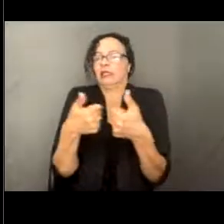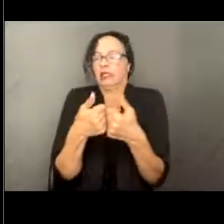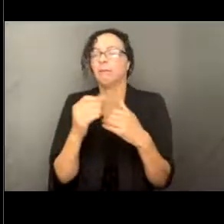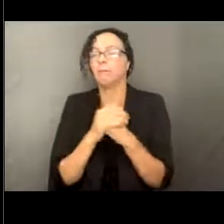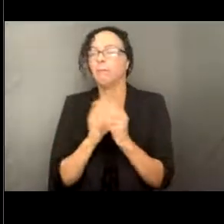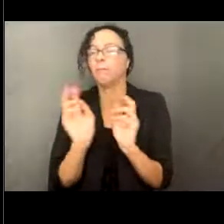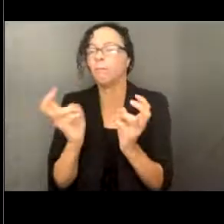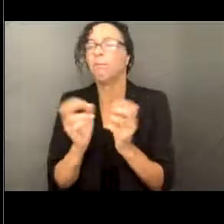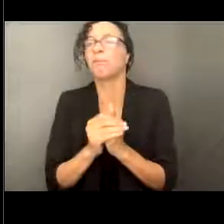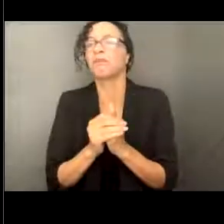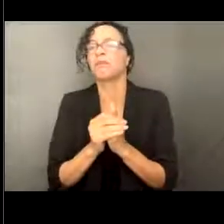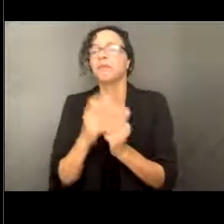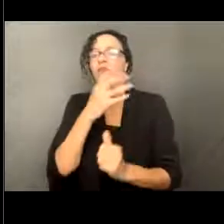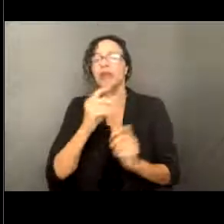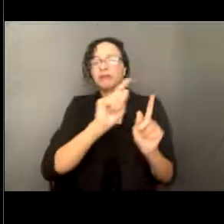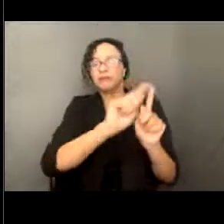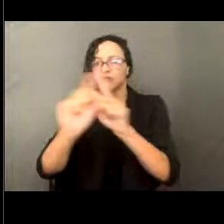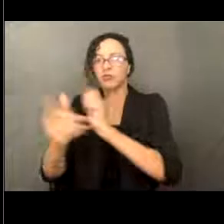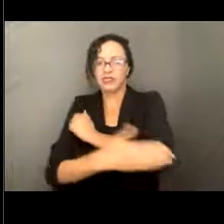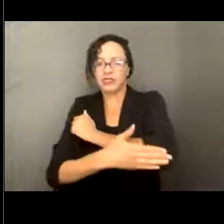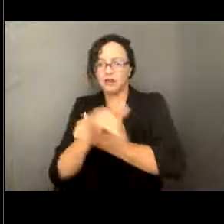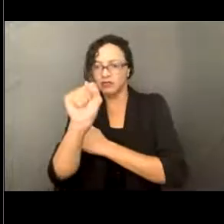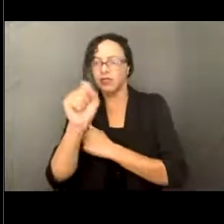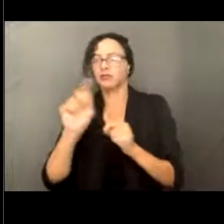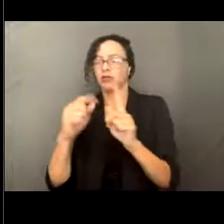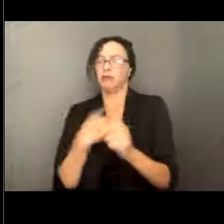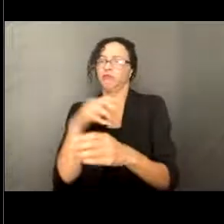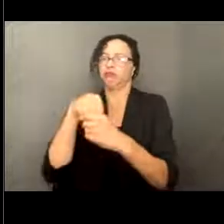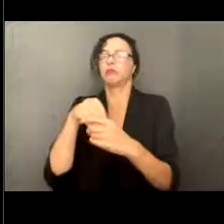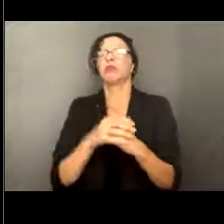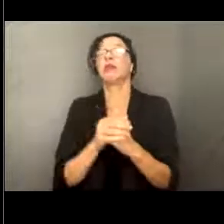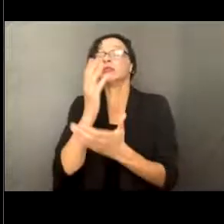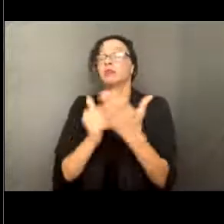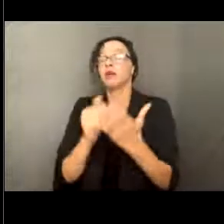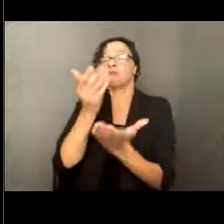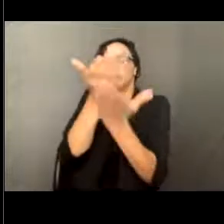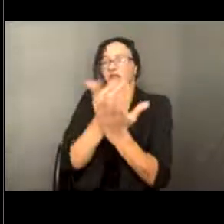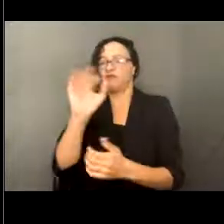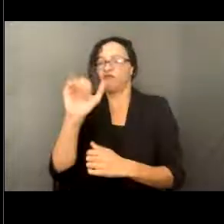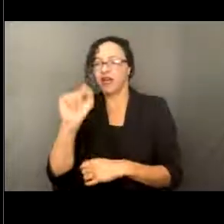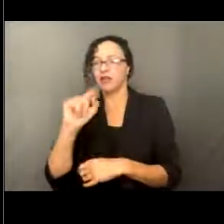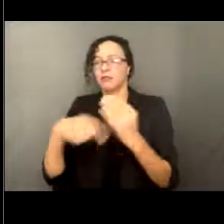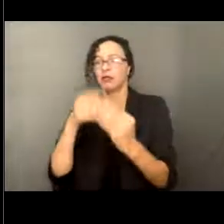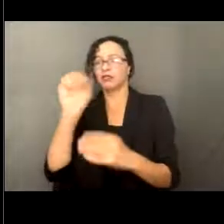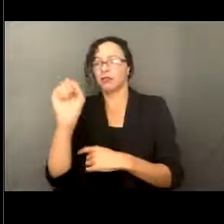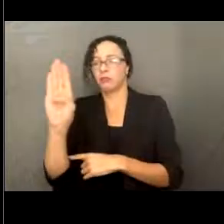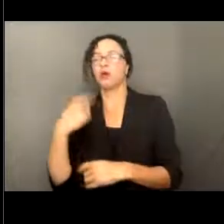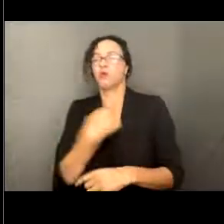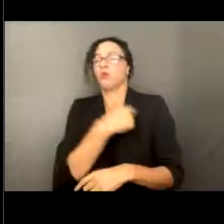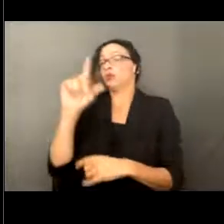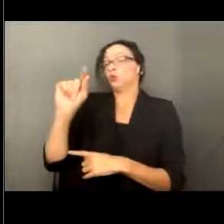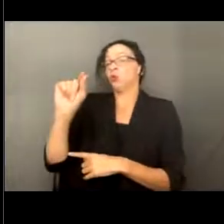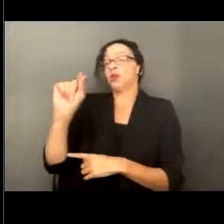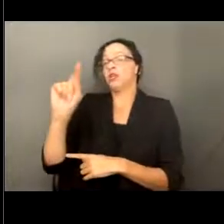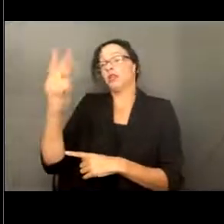for these improvements. Some facts about Santa Barbara County. We're the 20th largest county in the